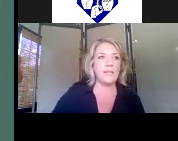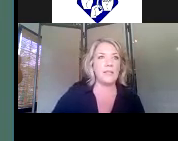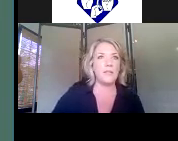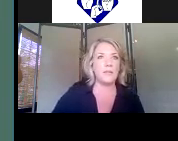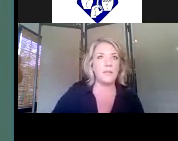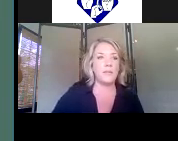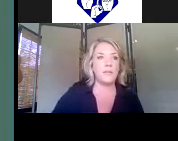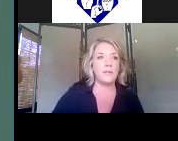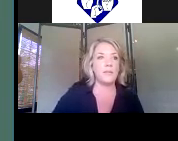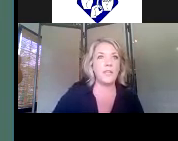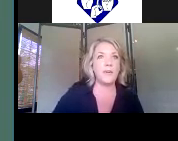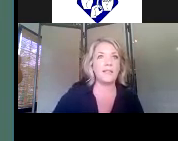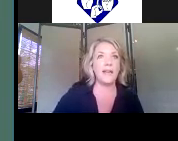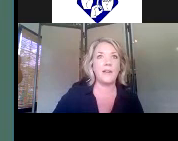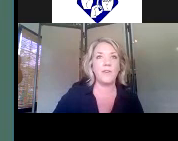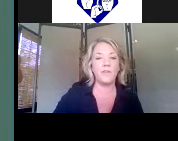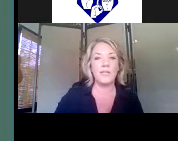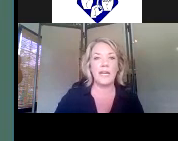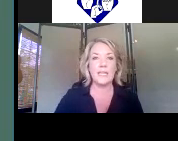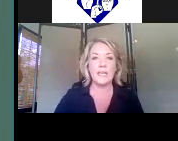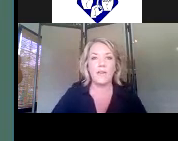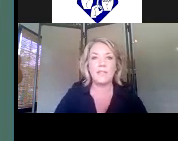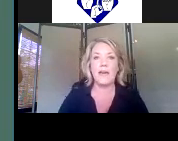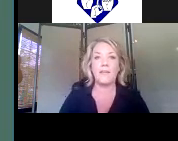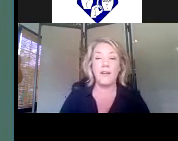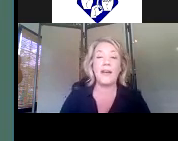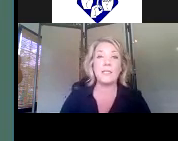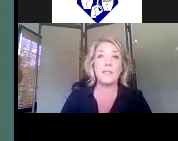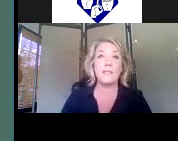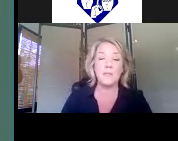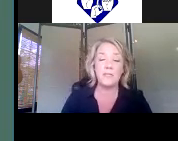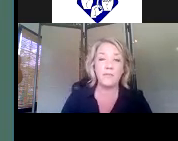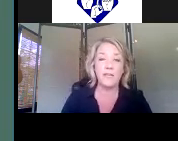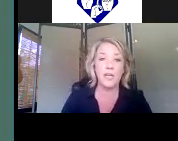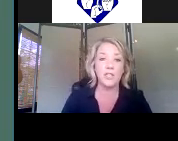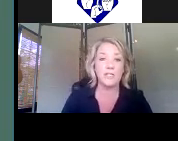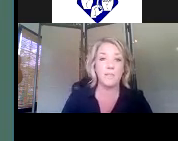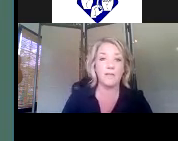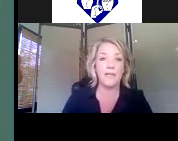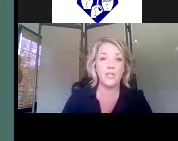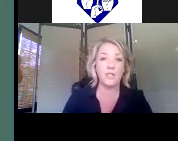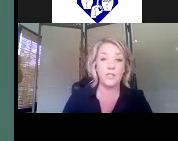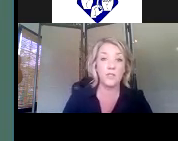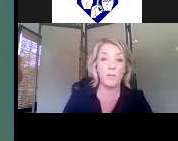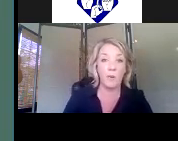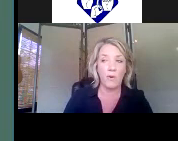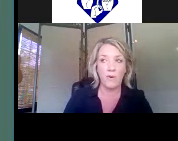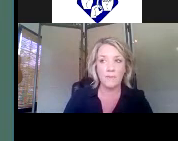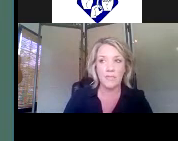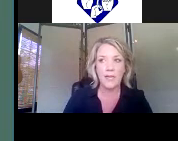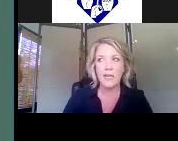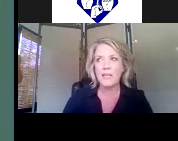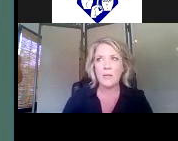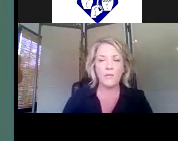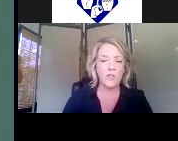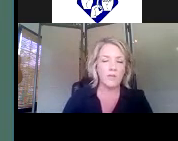All right, thank you. So in light of COVID-19, there has been some specific changes and modifications to some of our